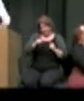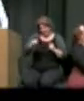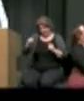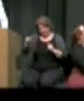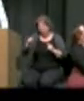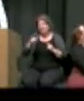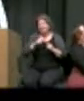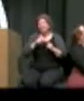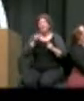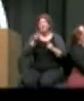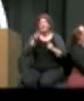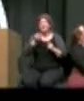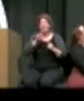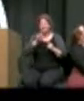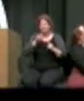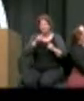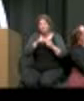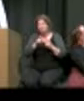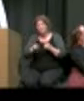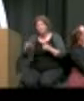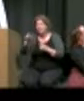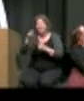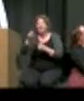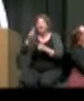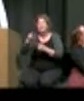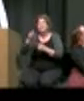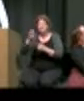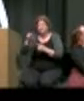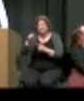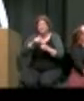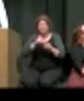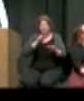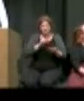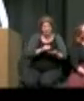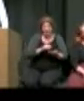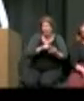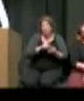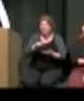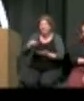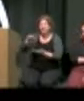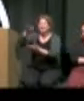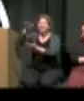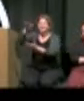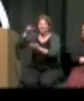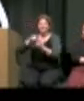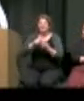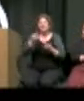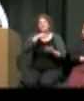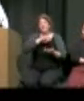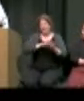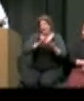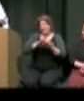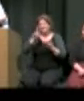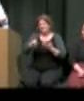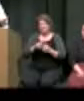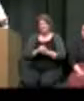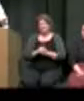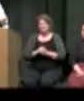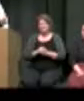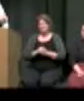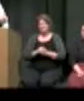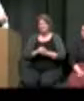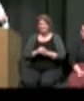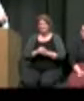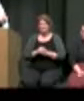just because of how shallow it is in the area. So we have to dig our way in, get some draft, and then come back out and clean everything up.